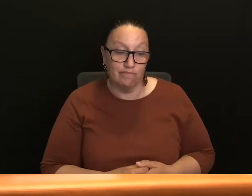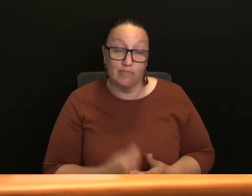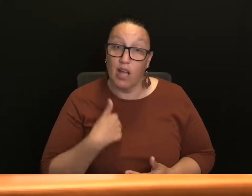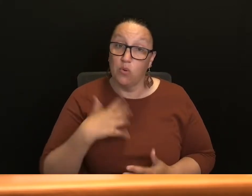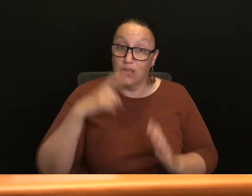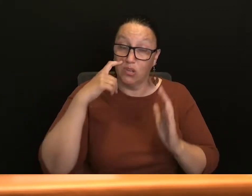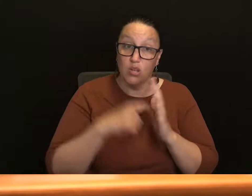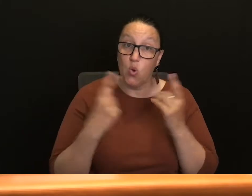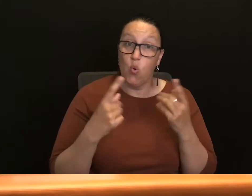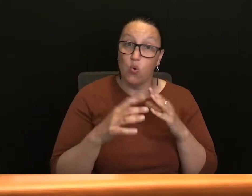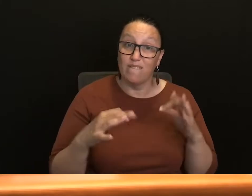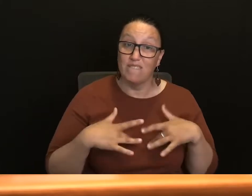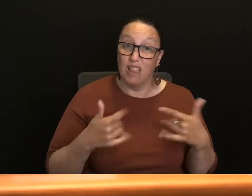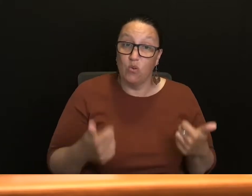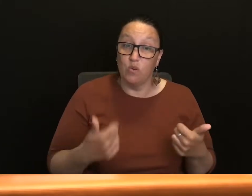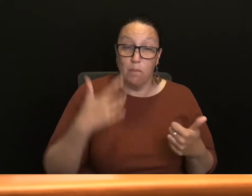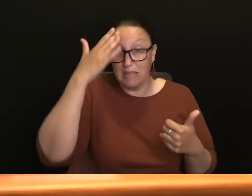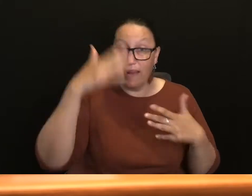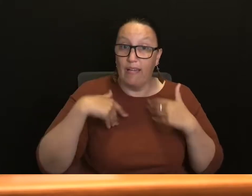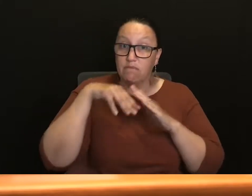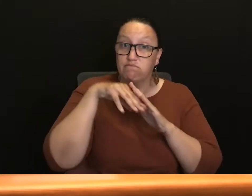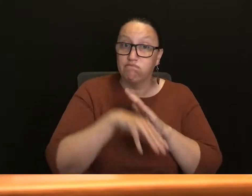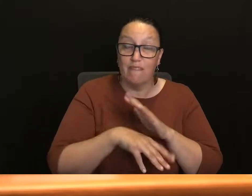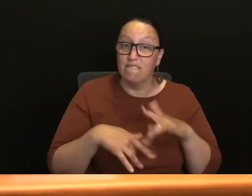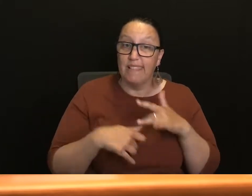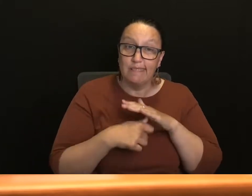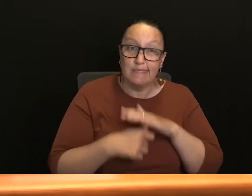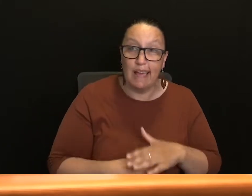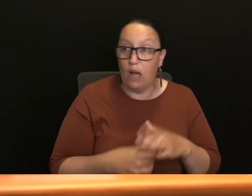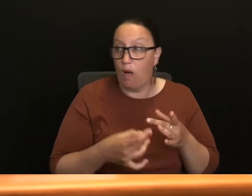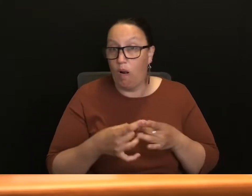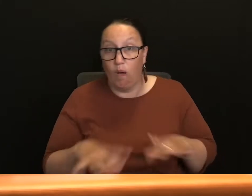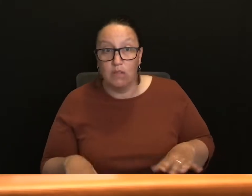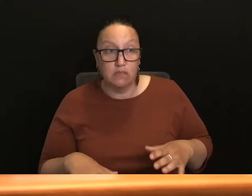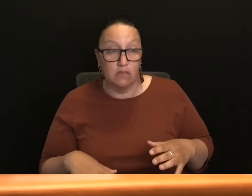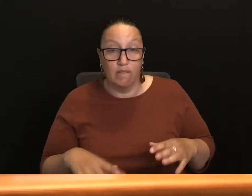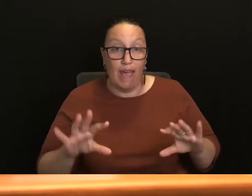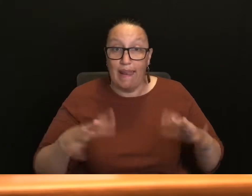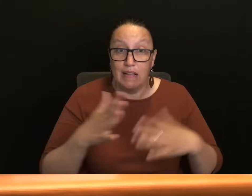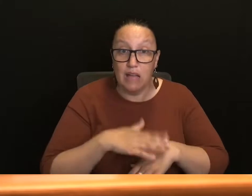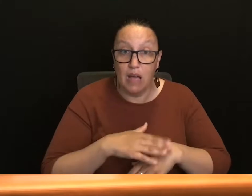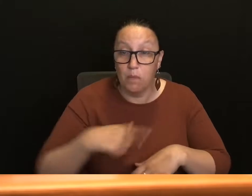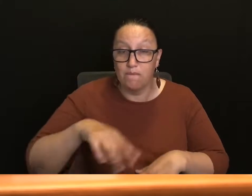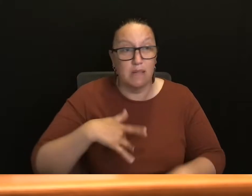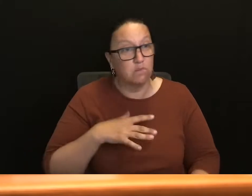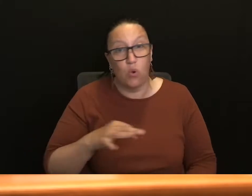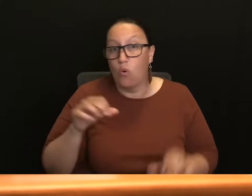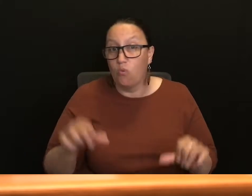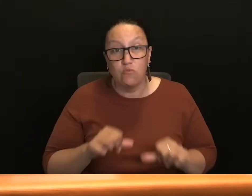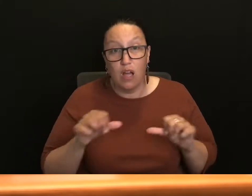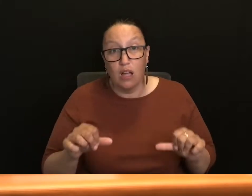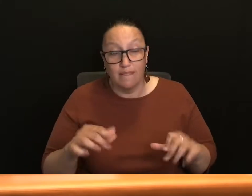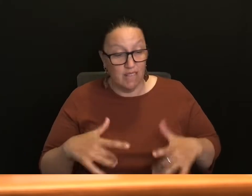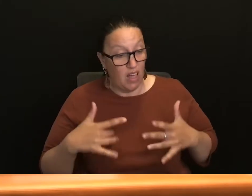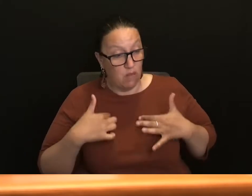lost, and sometimes for any of us, we just find that we're not okay. Not feeling quite like yourself is a very reasonable